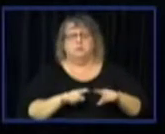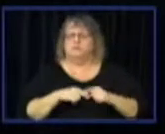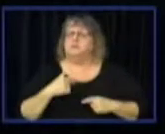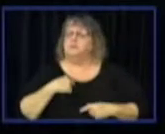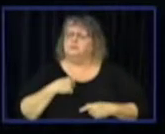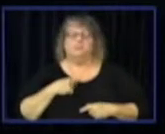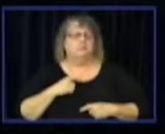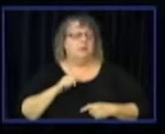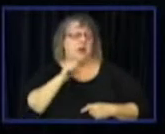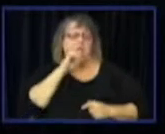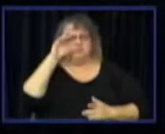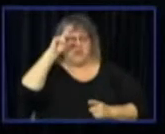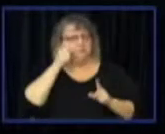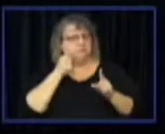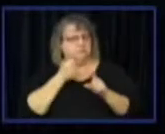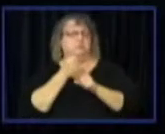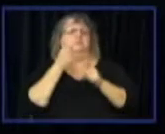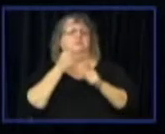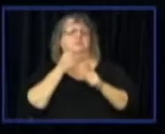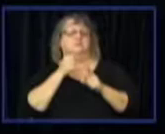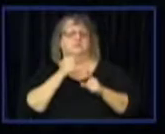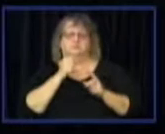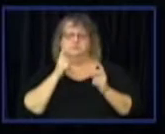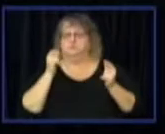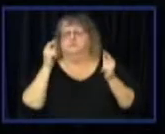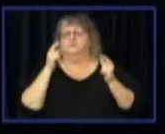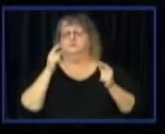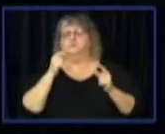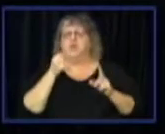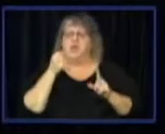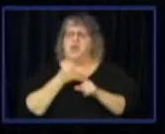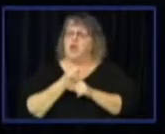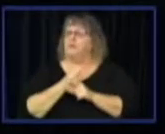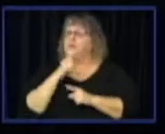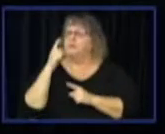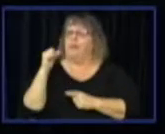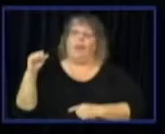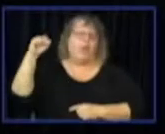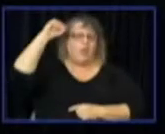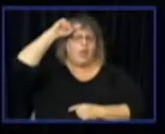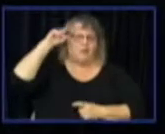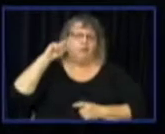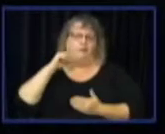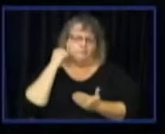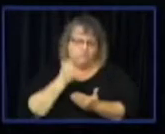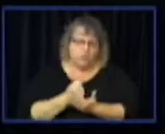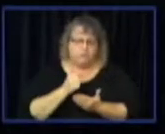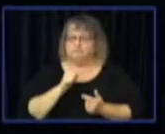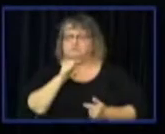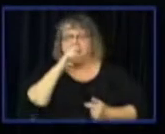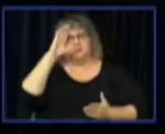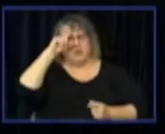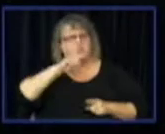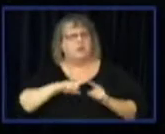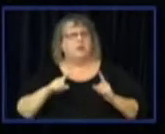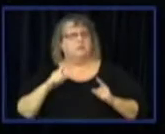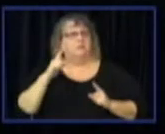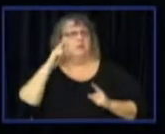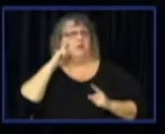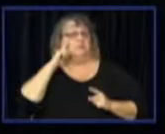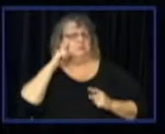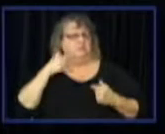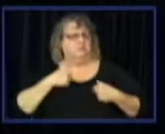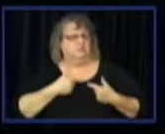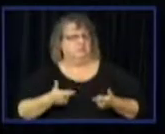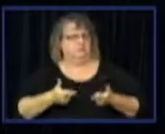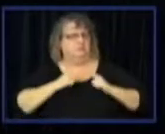were blindsided by this. They didn't expect to be hit by something or someone, and they never expected that